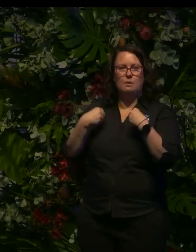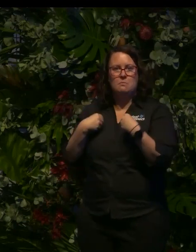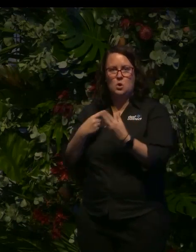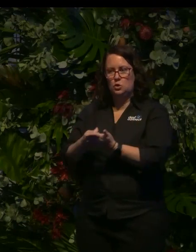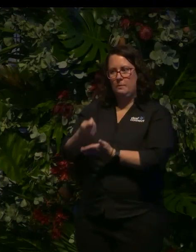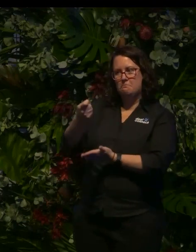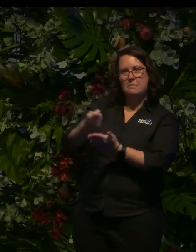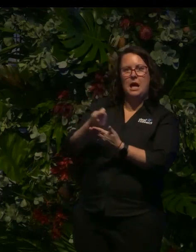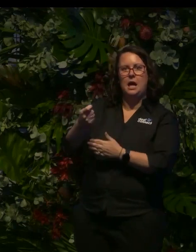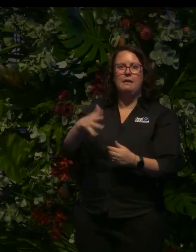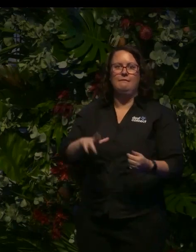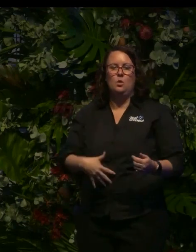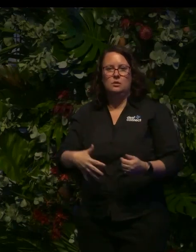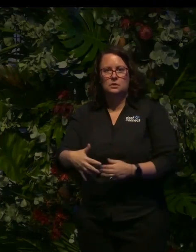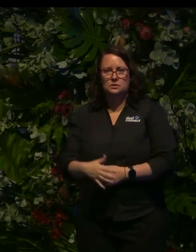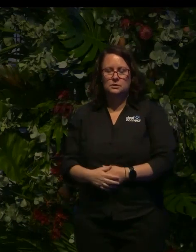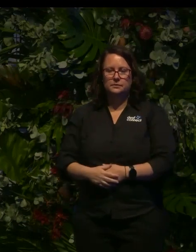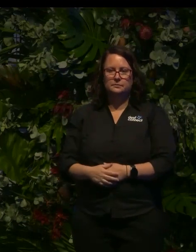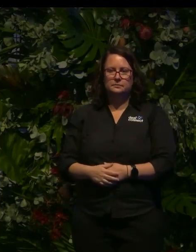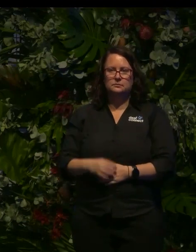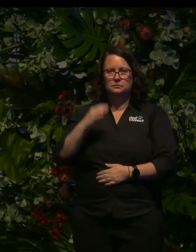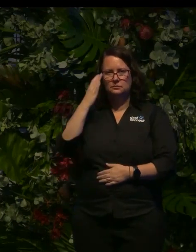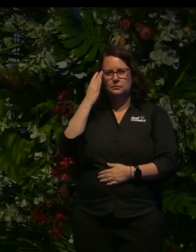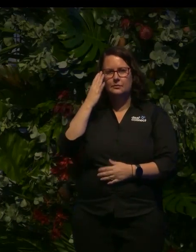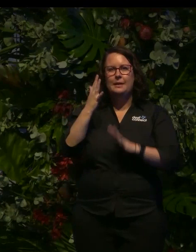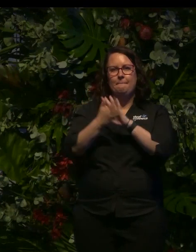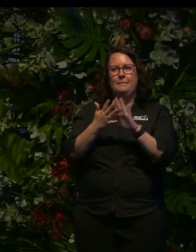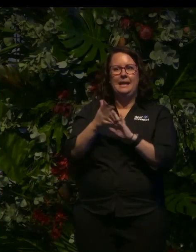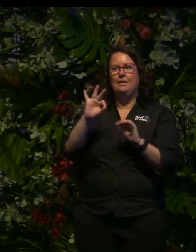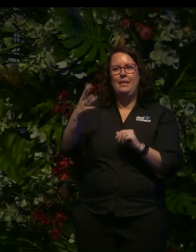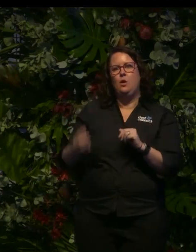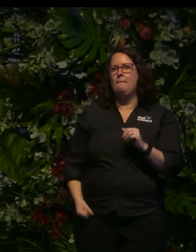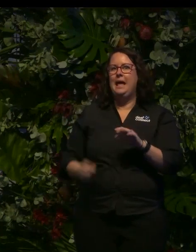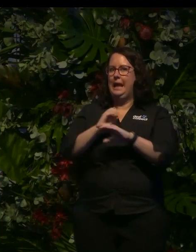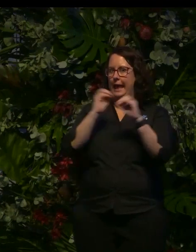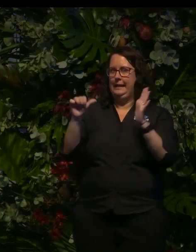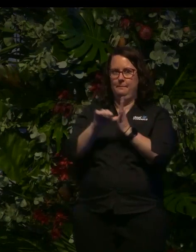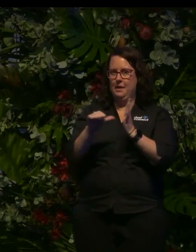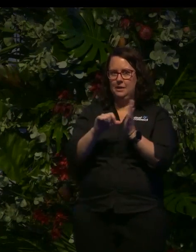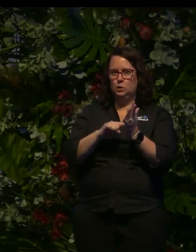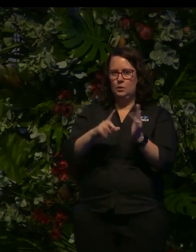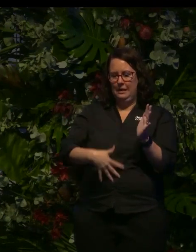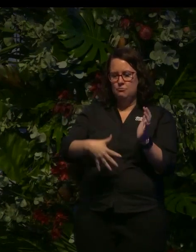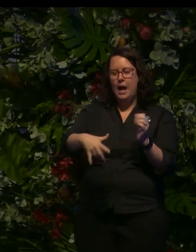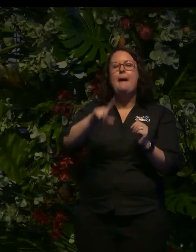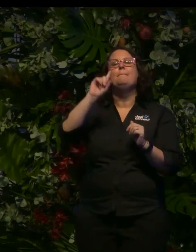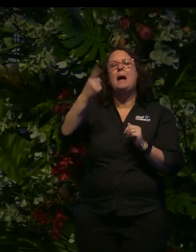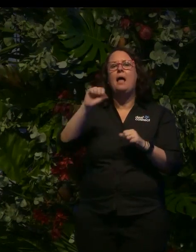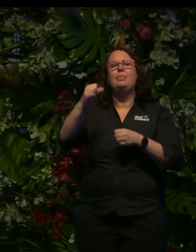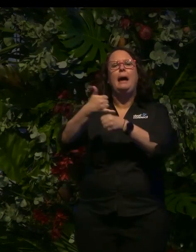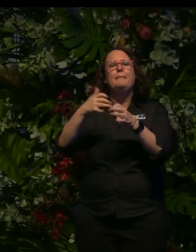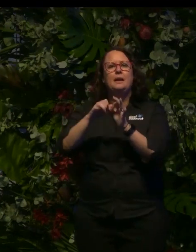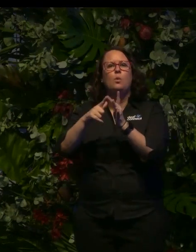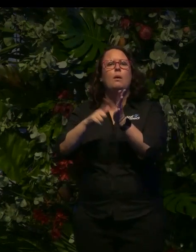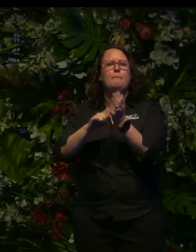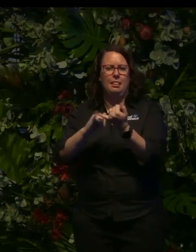terms, that the surrogate isn't paid a fee but is not left out of pocket. So no profit